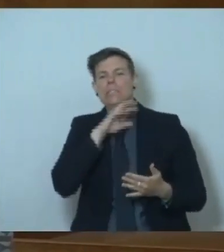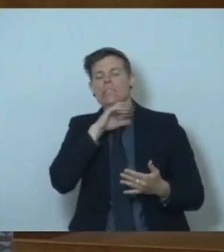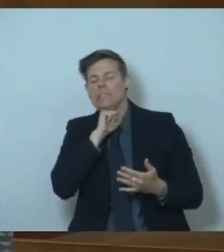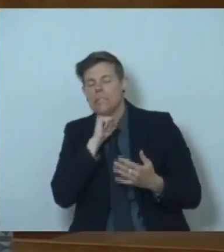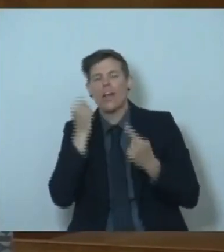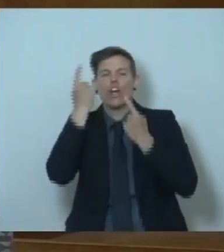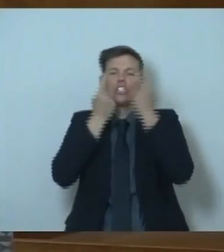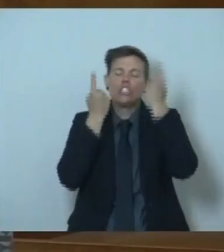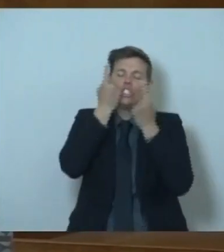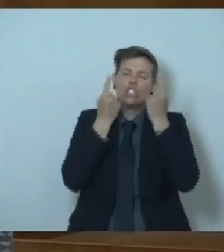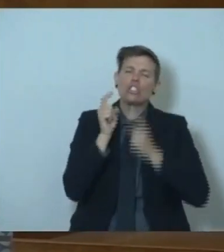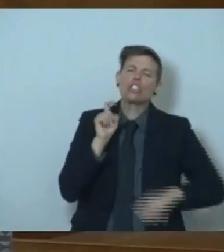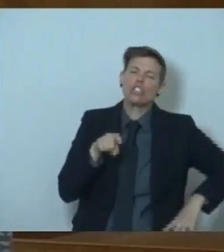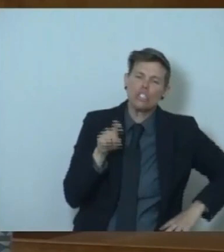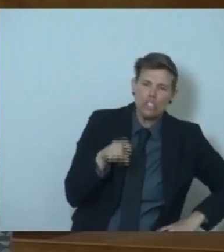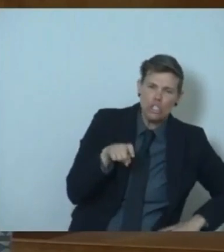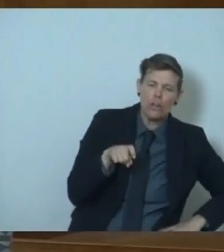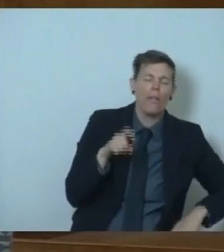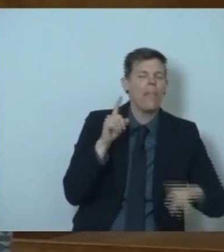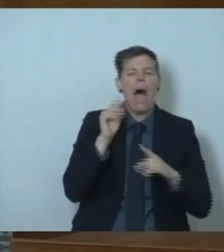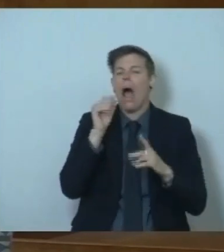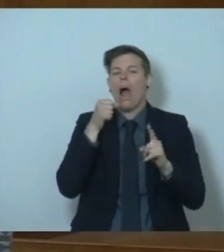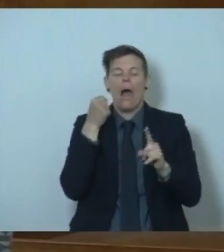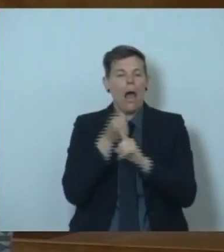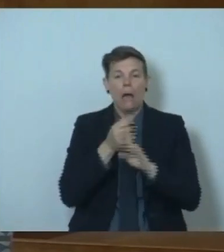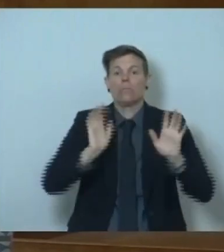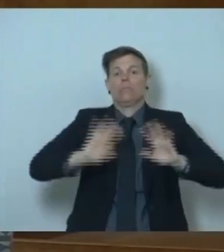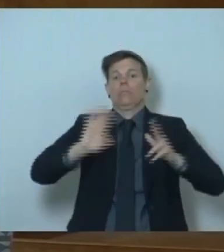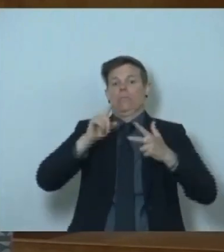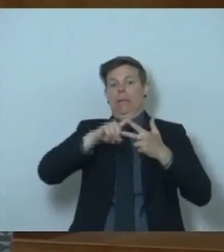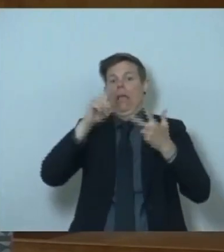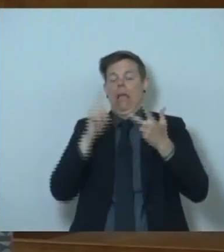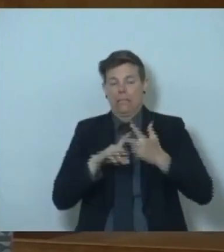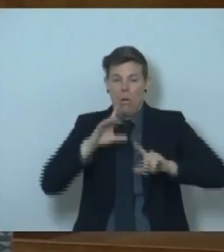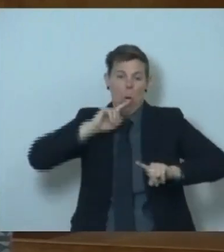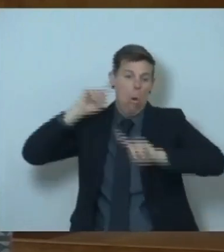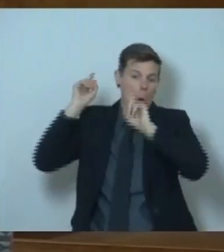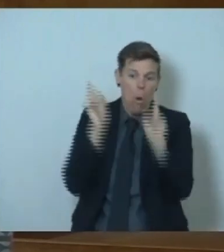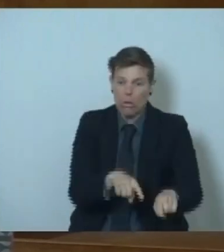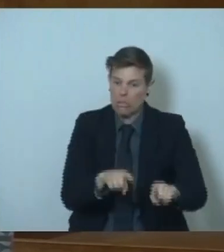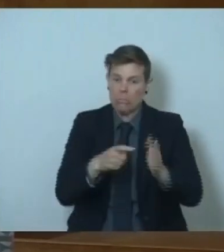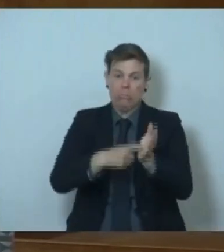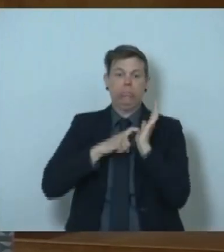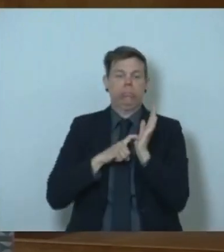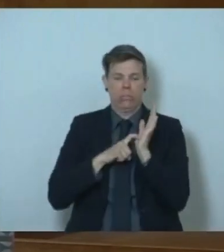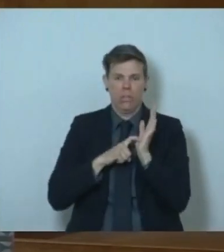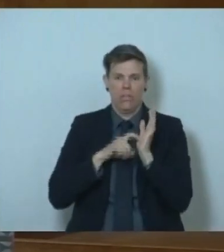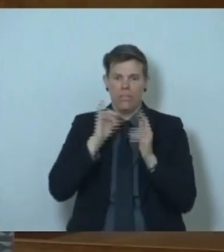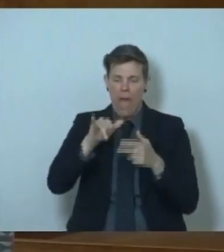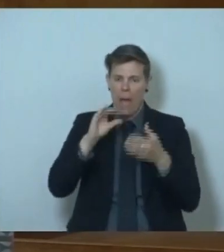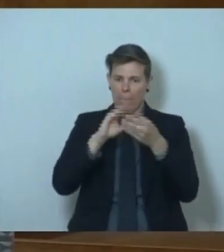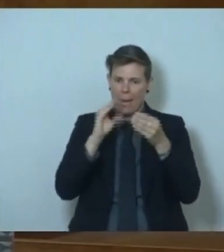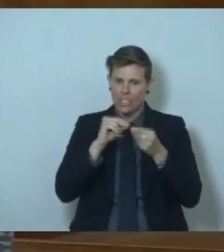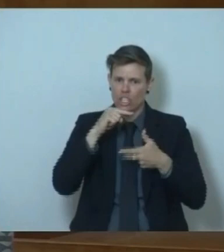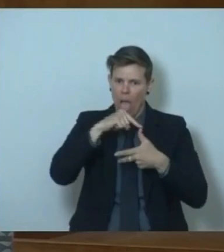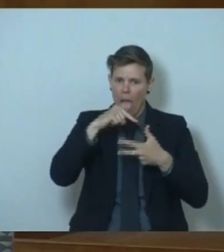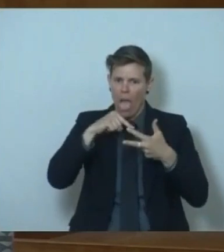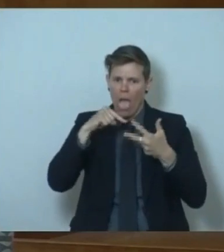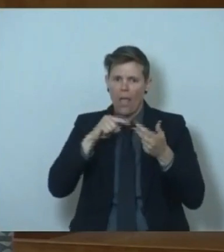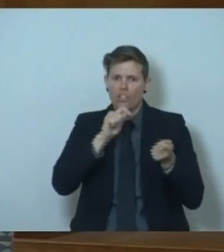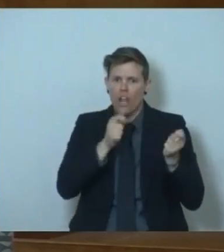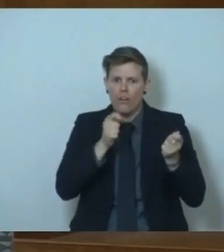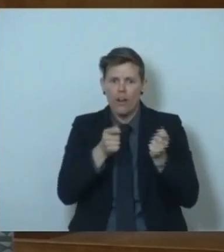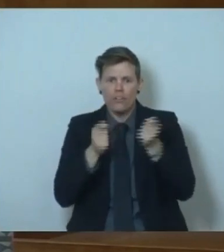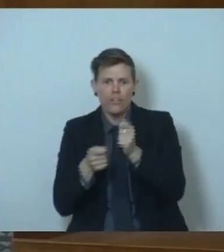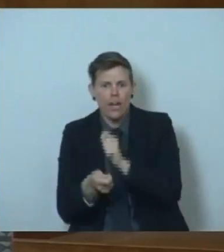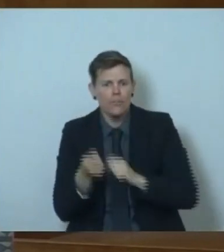and the reason that's happening is because science is changing. And I won't go into too much detail, but that original study that I'm sure